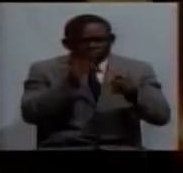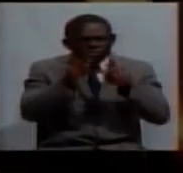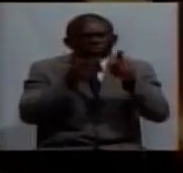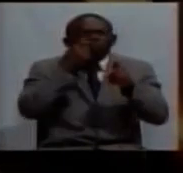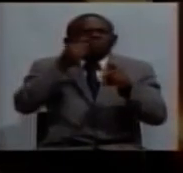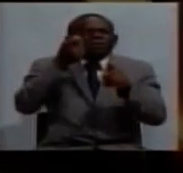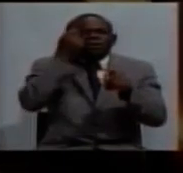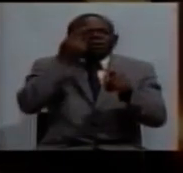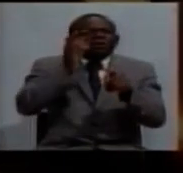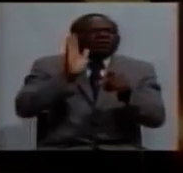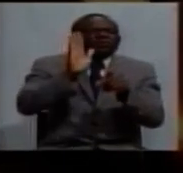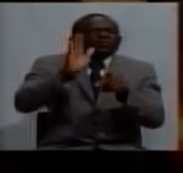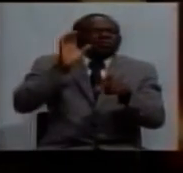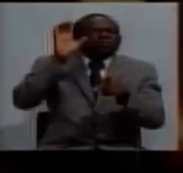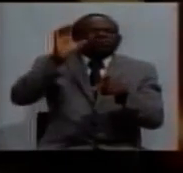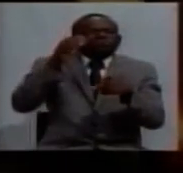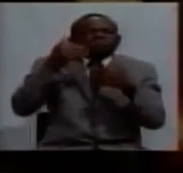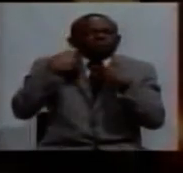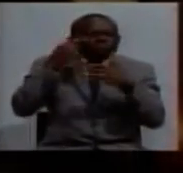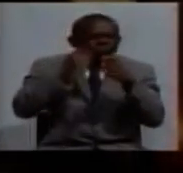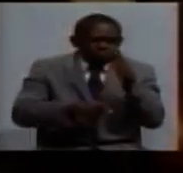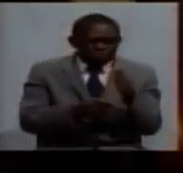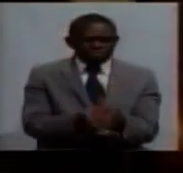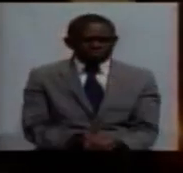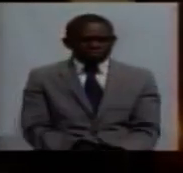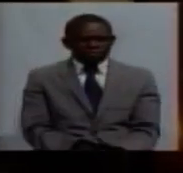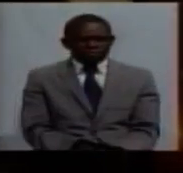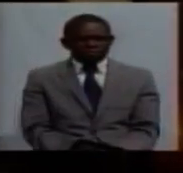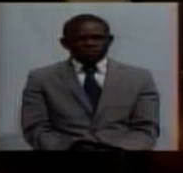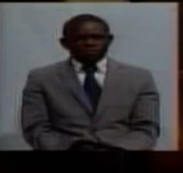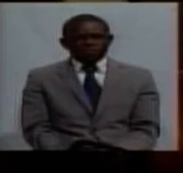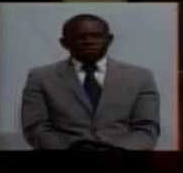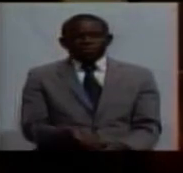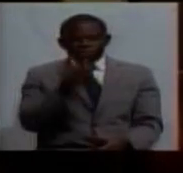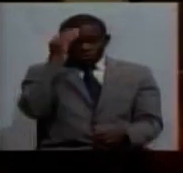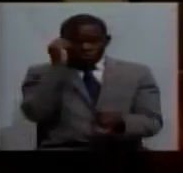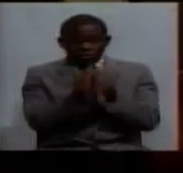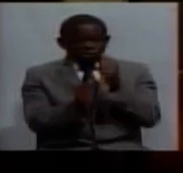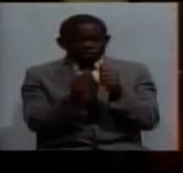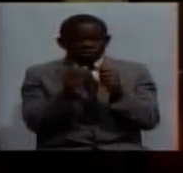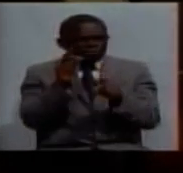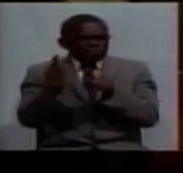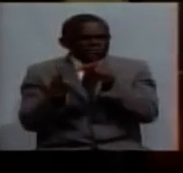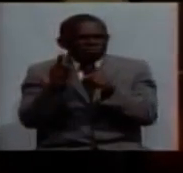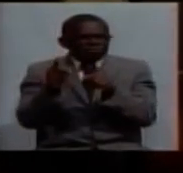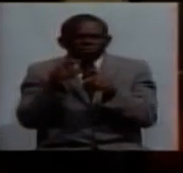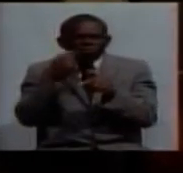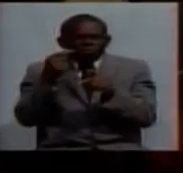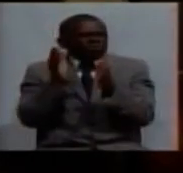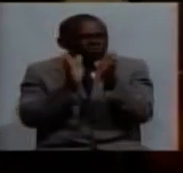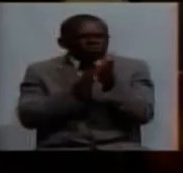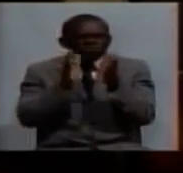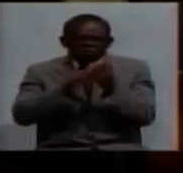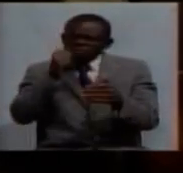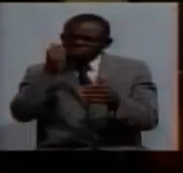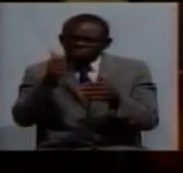is in the hands of the few, the enlightened or educated, then you probably are